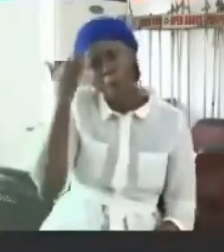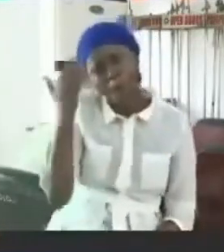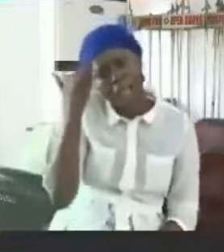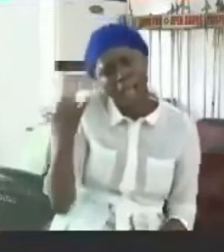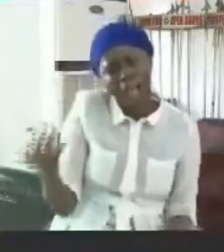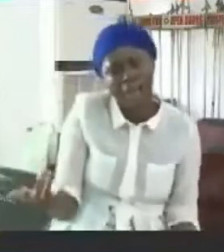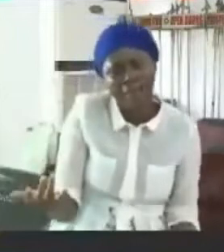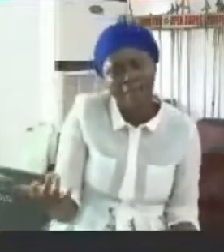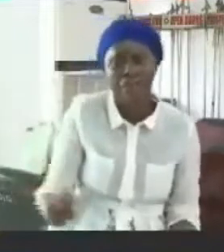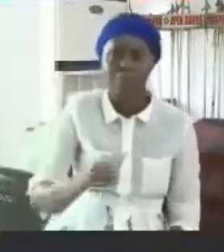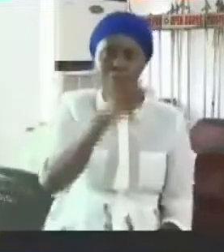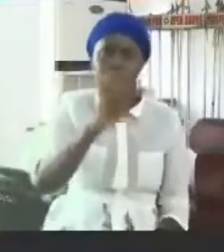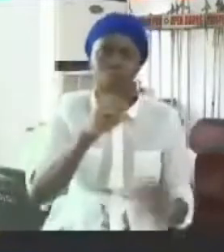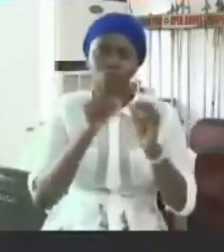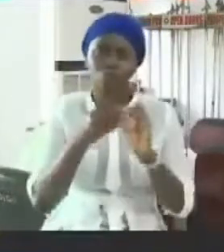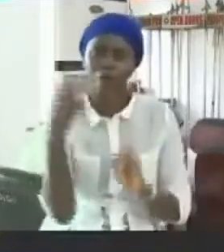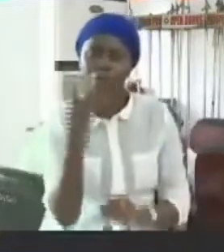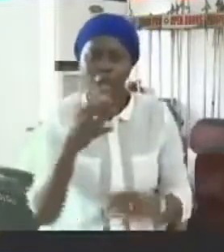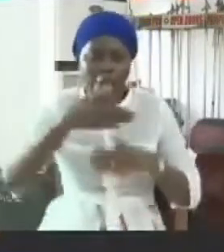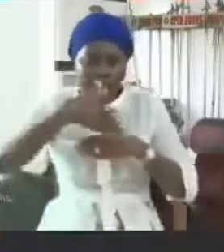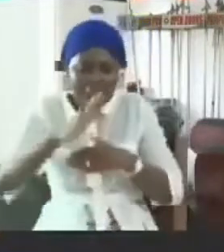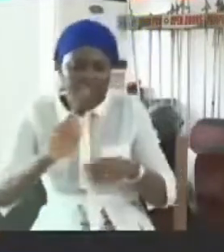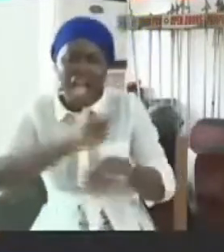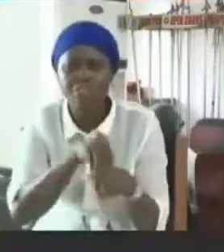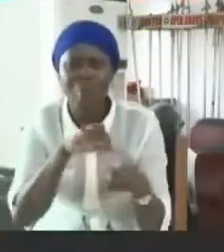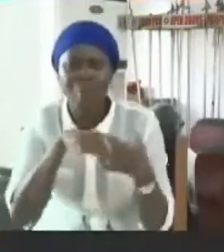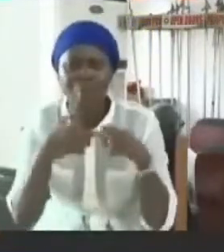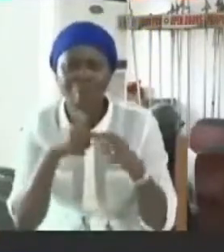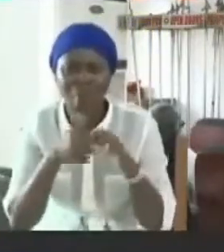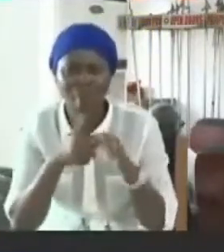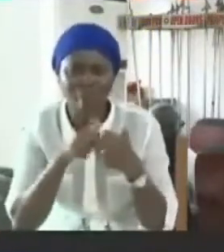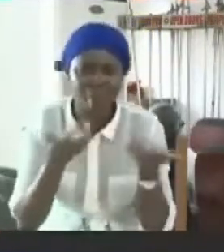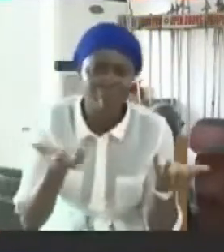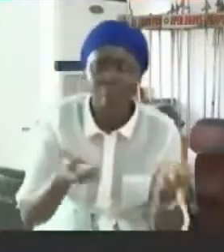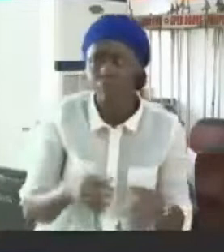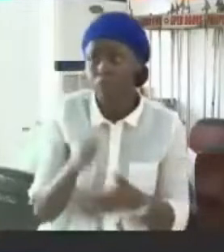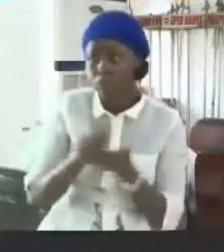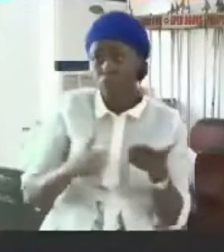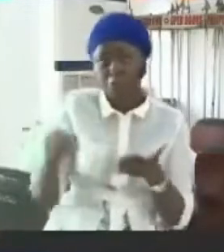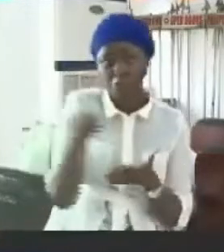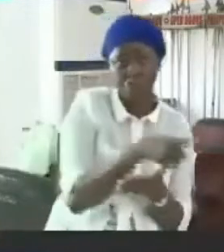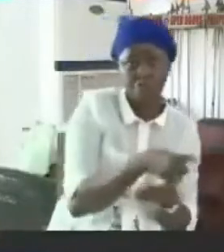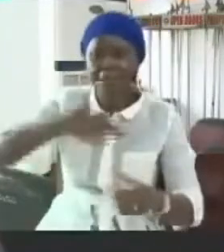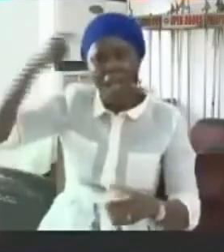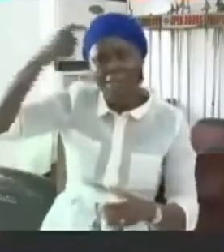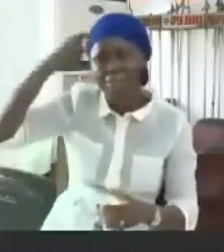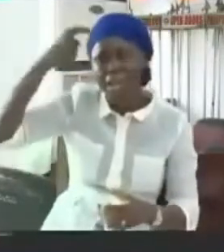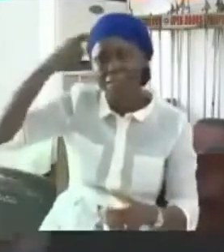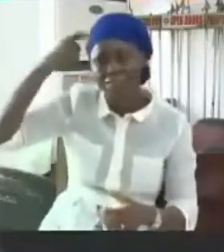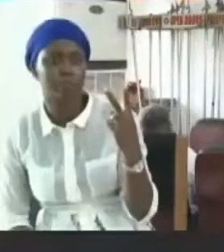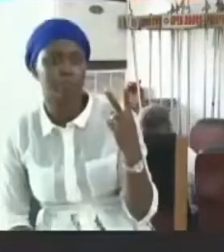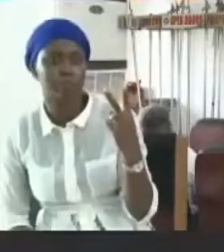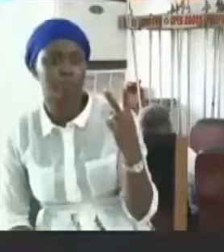four, after Kaduna, which next? Some of you are killing yourself about 2023. Number